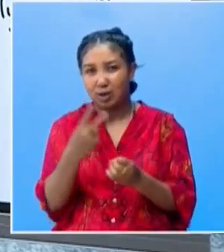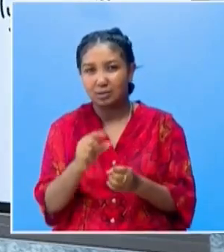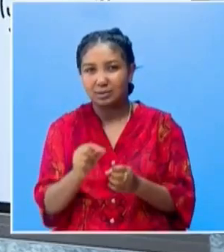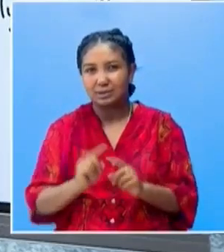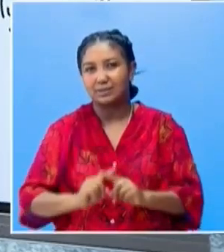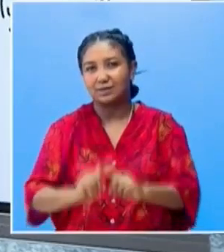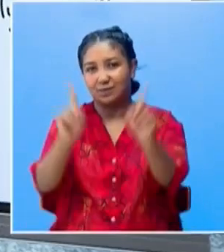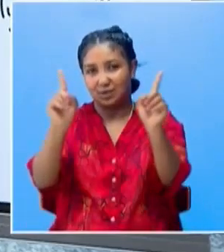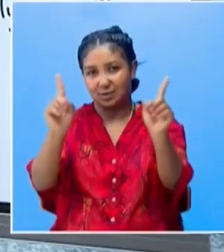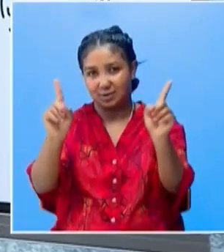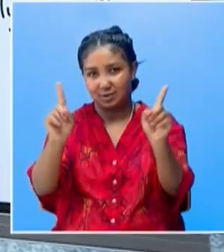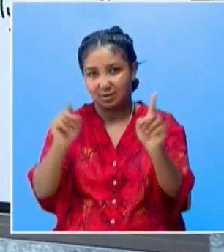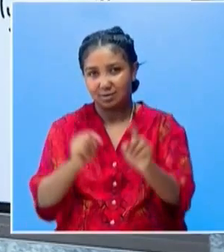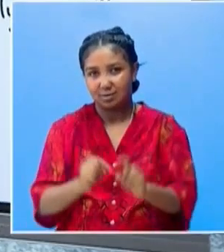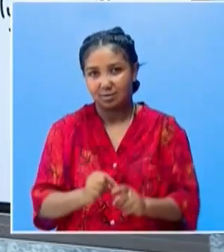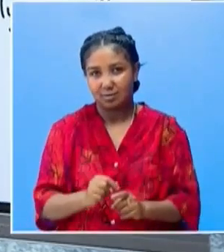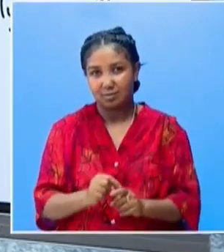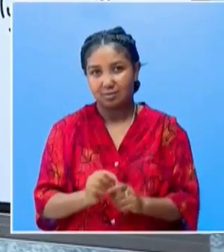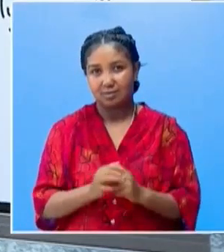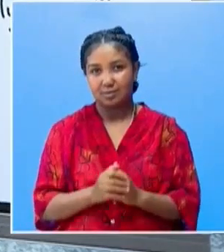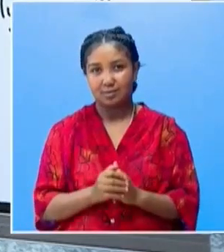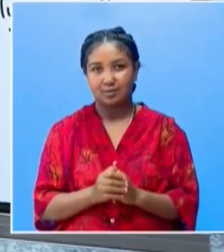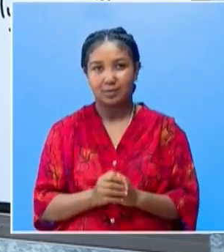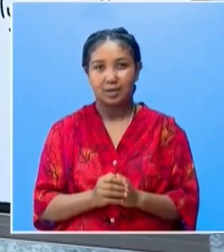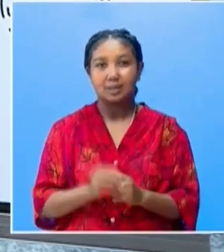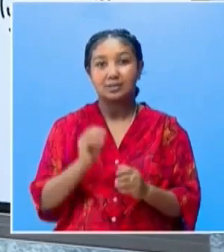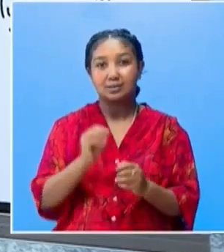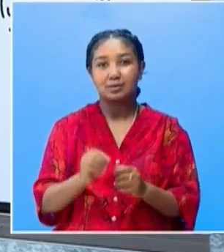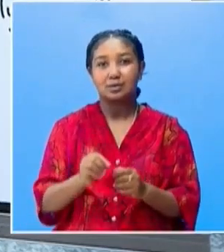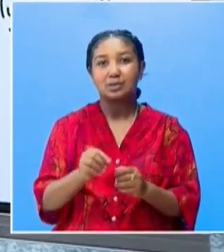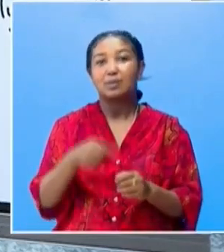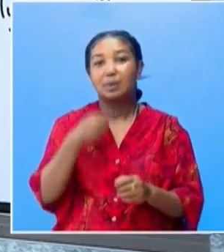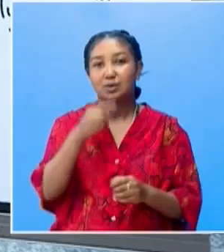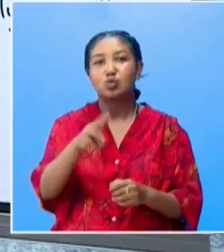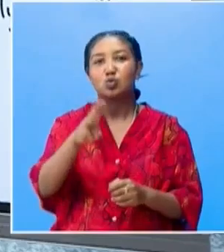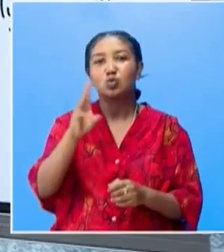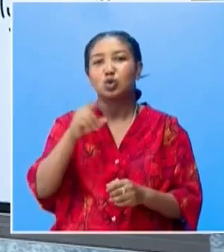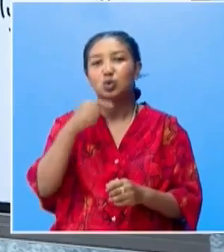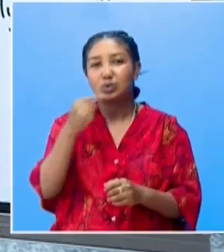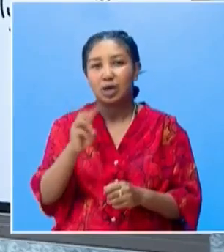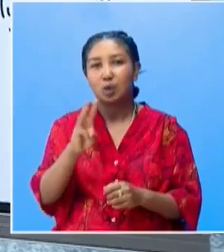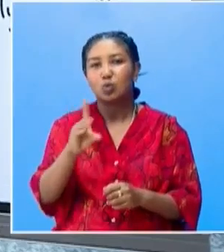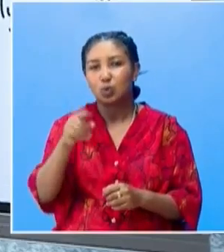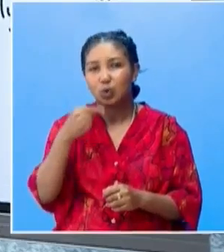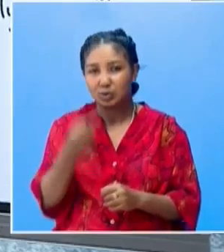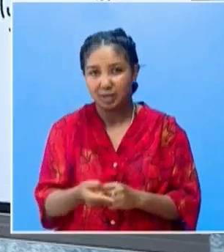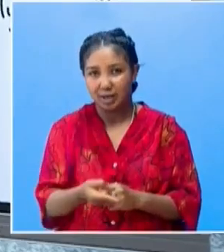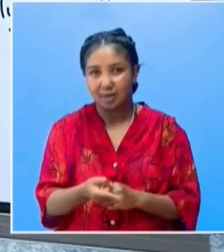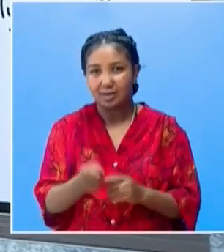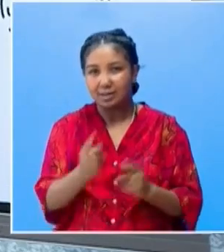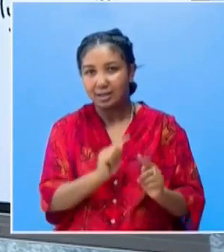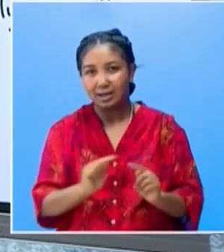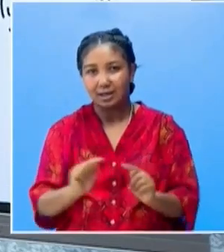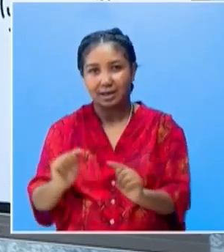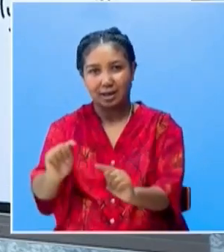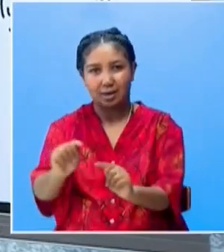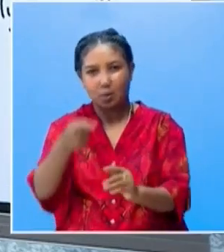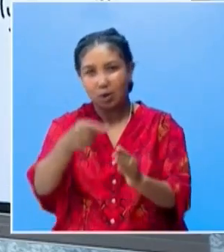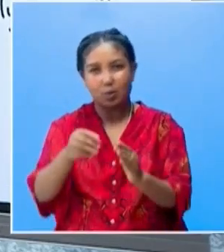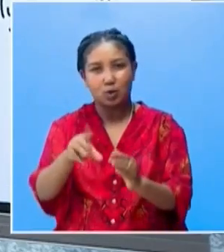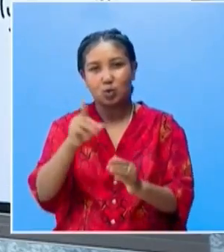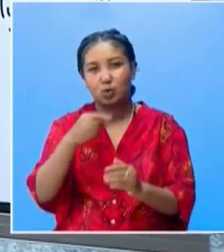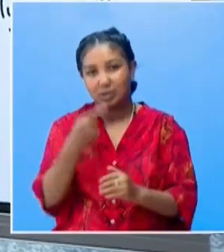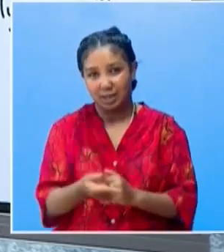bit different from the above. Yeah? It starts by saying, would you say? Technically, what would you say?